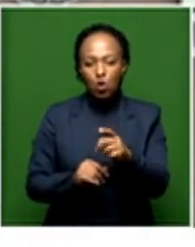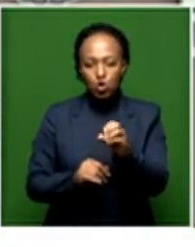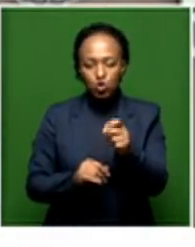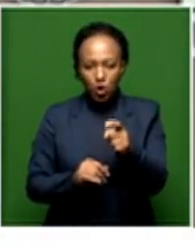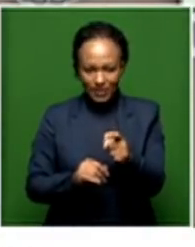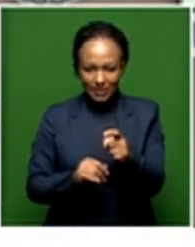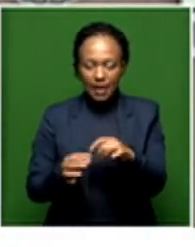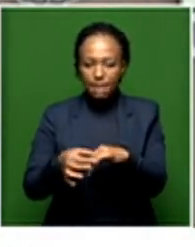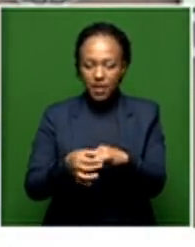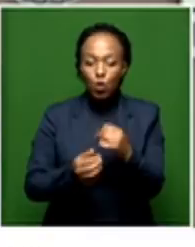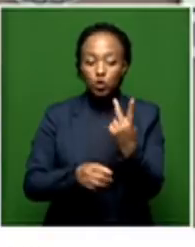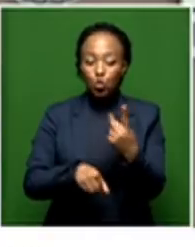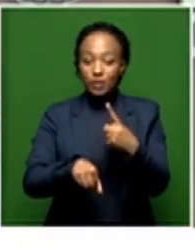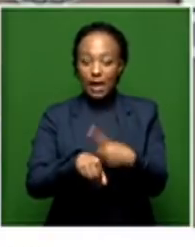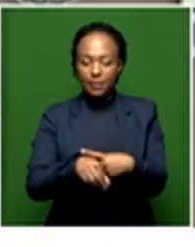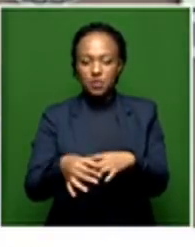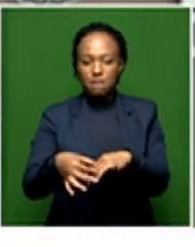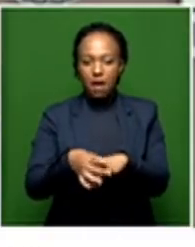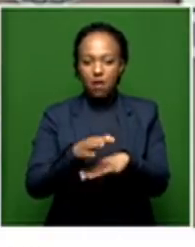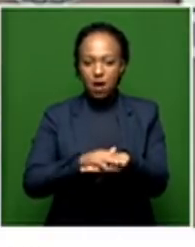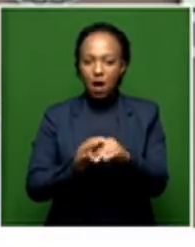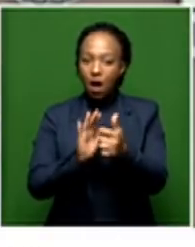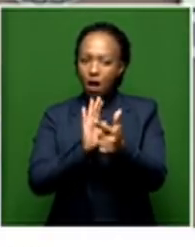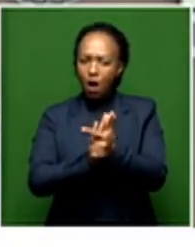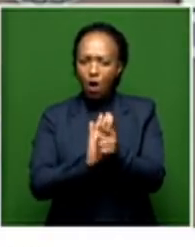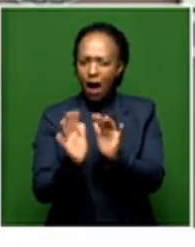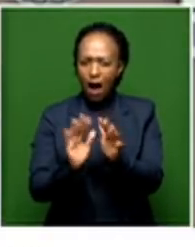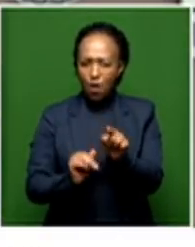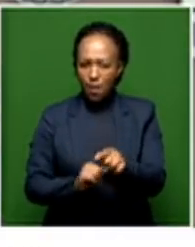married twice. So let's talk about that and the law.